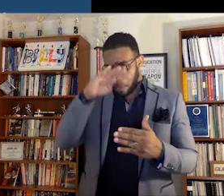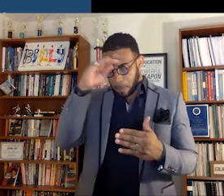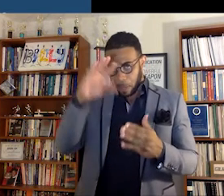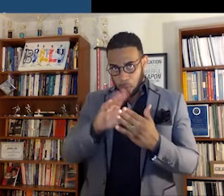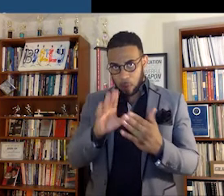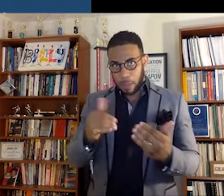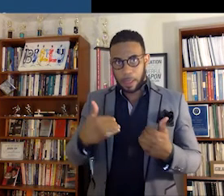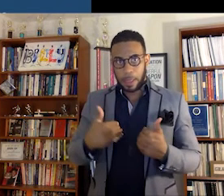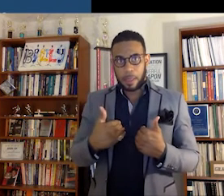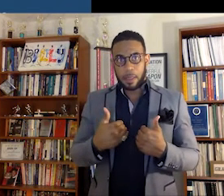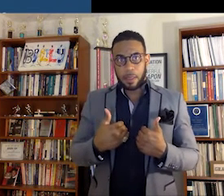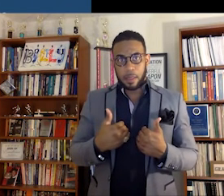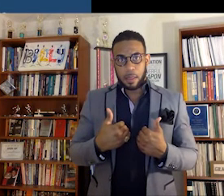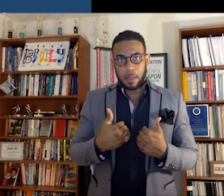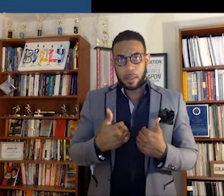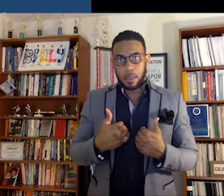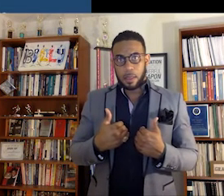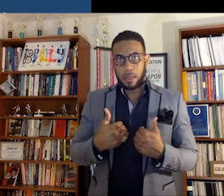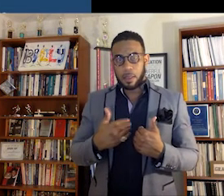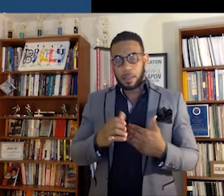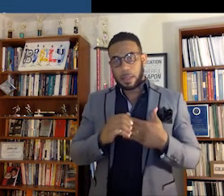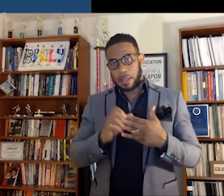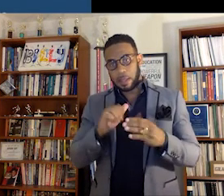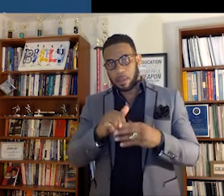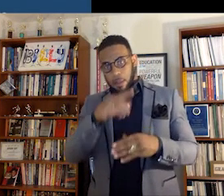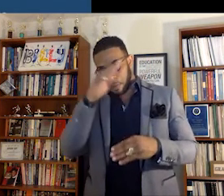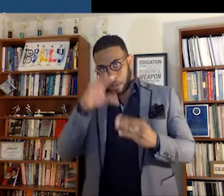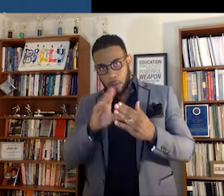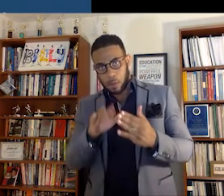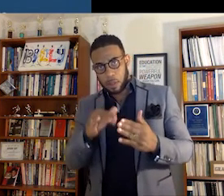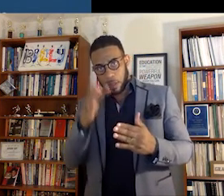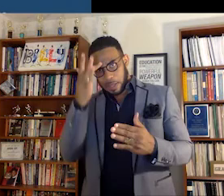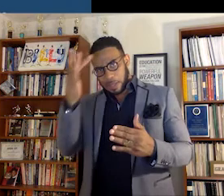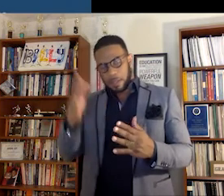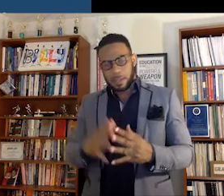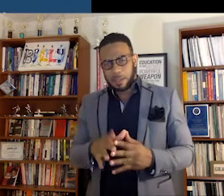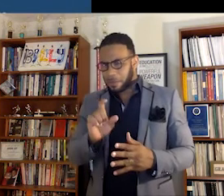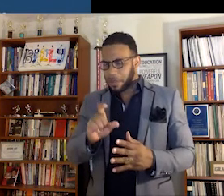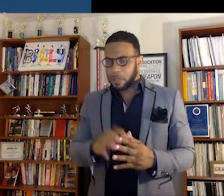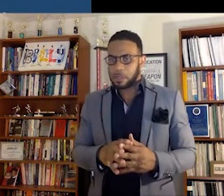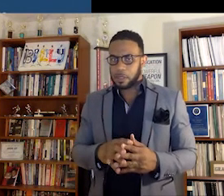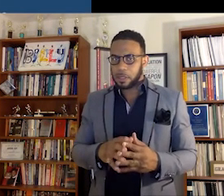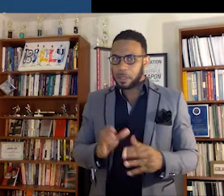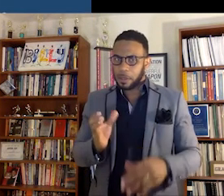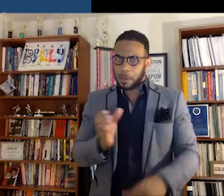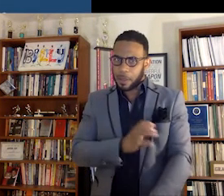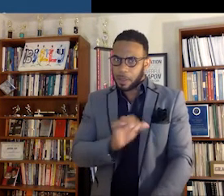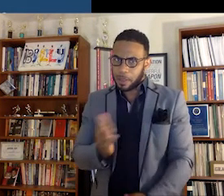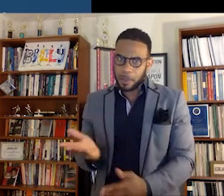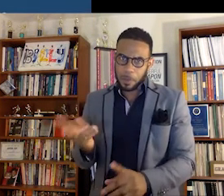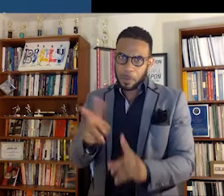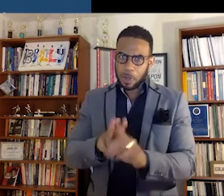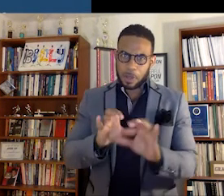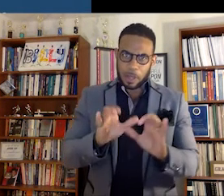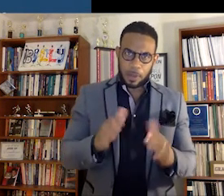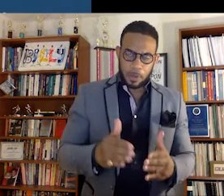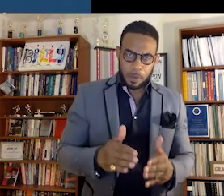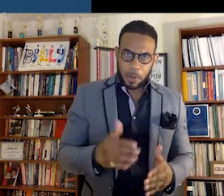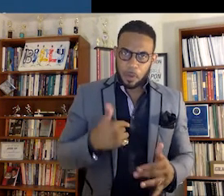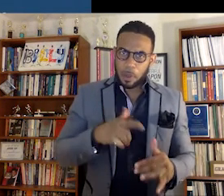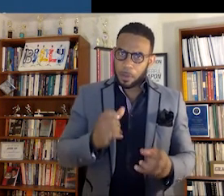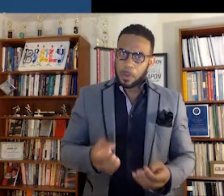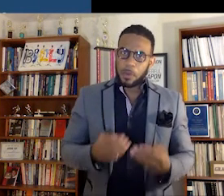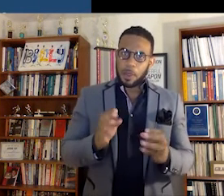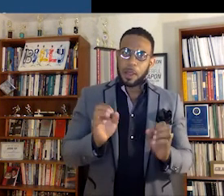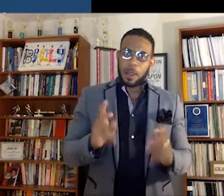students we must believe in Black students' genius and the power that they bring to the classroom. We must